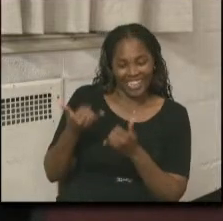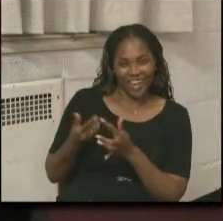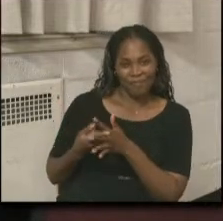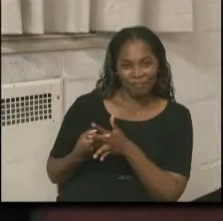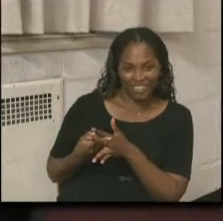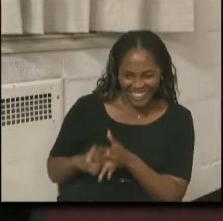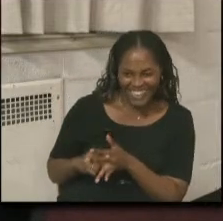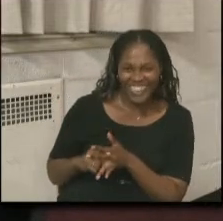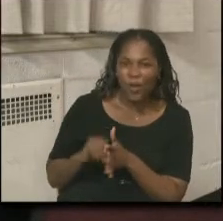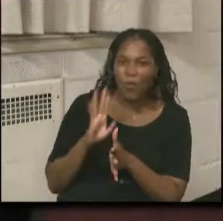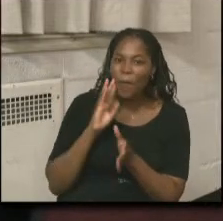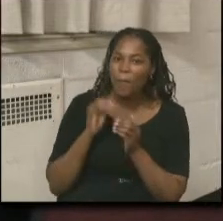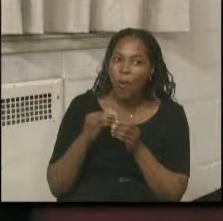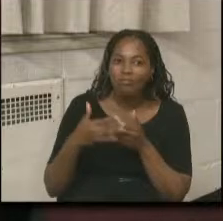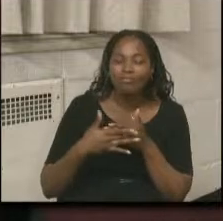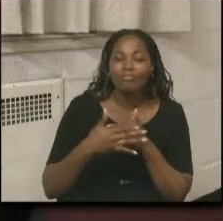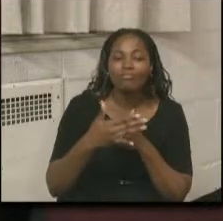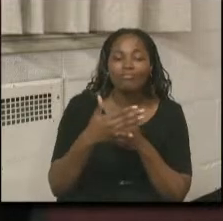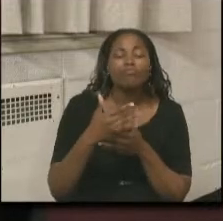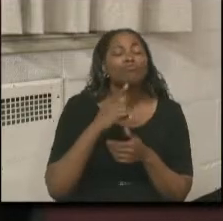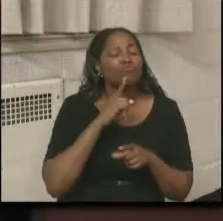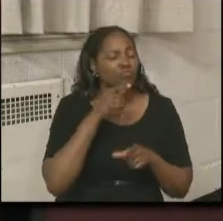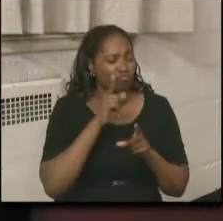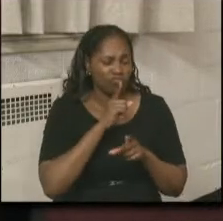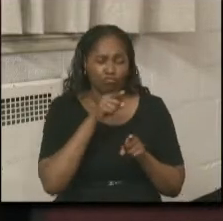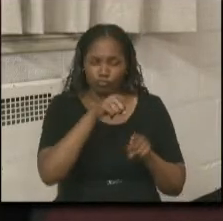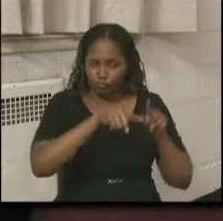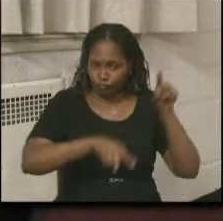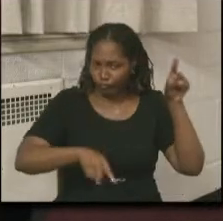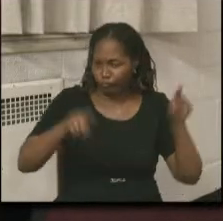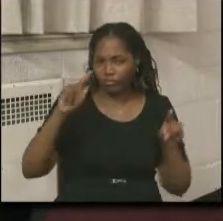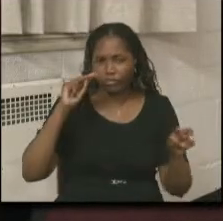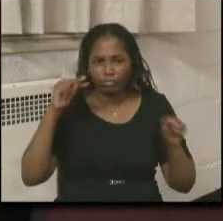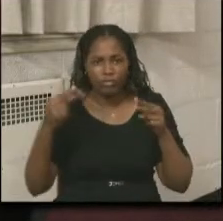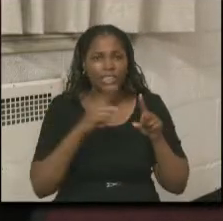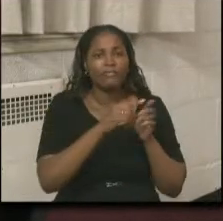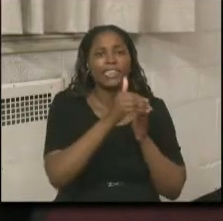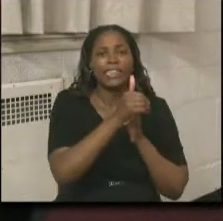may have different leadership styles, you may disagree on issues from time to time,